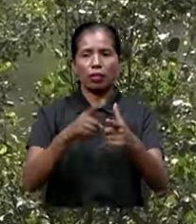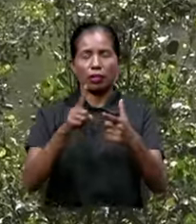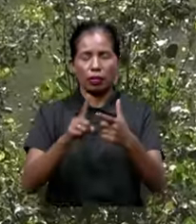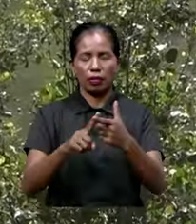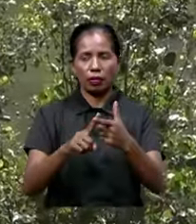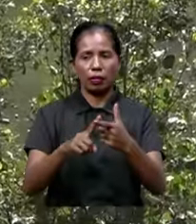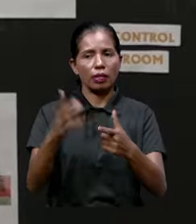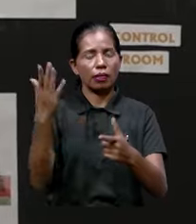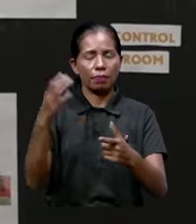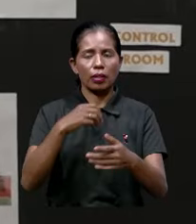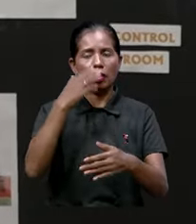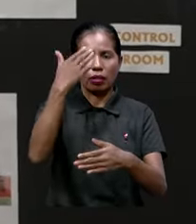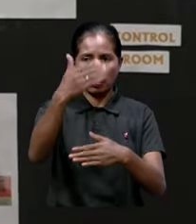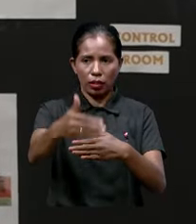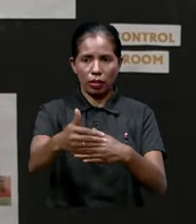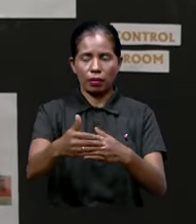wildlife next to the port